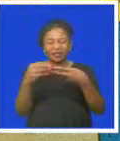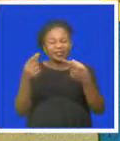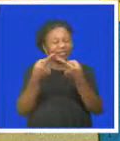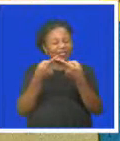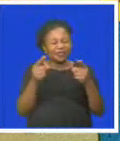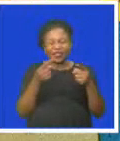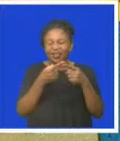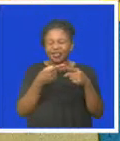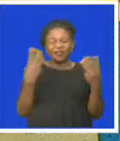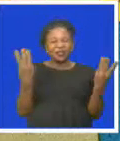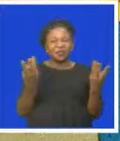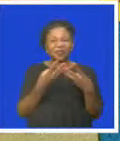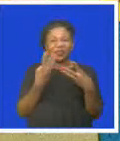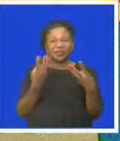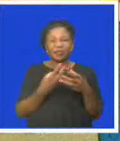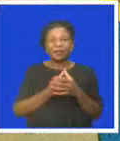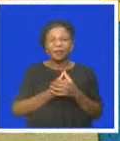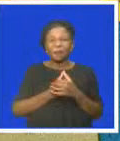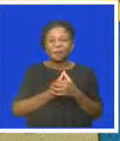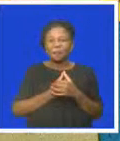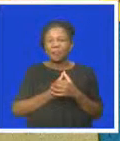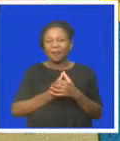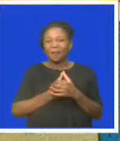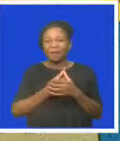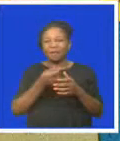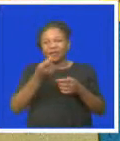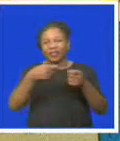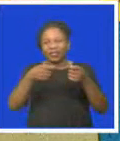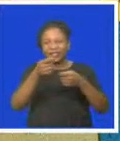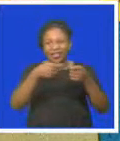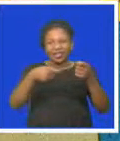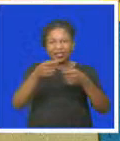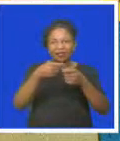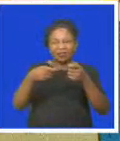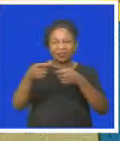customers. Vendors sell food,